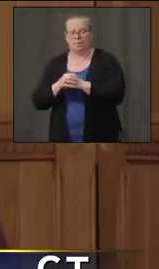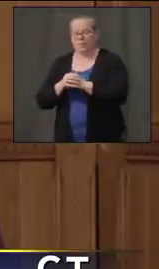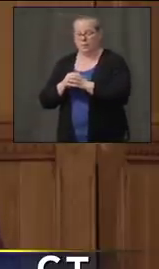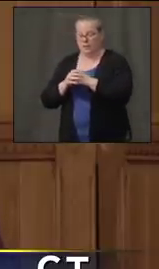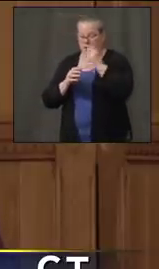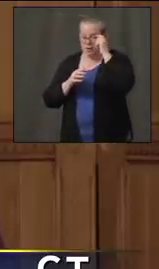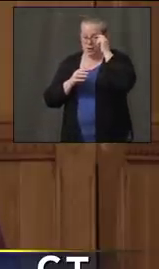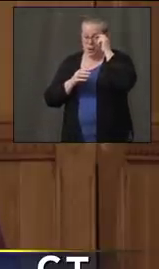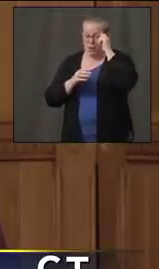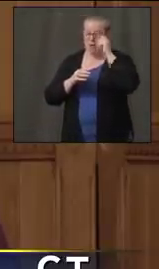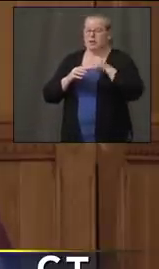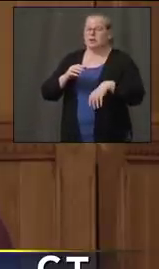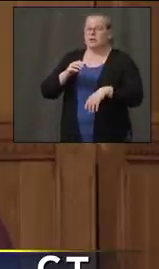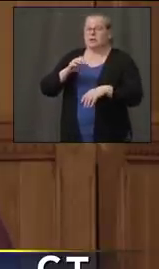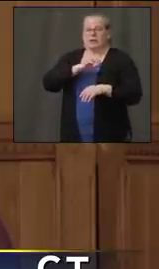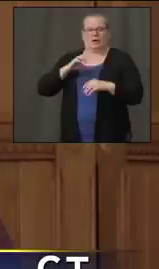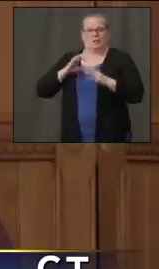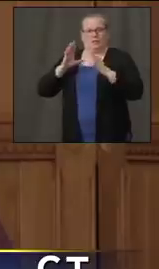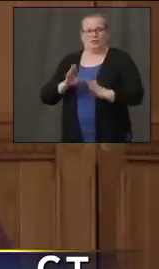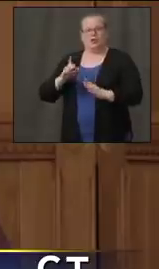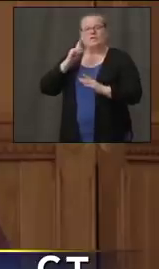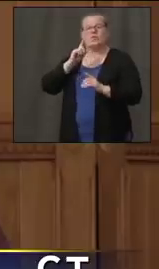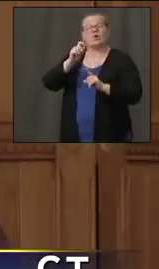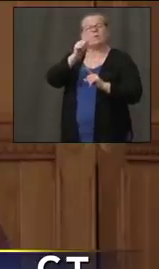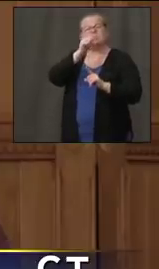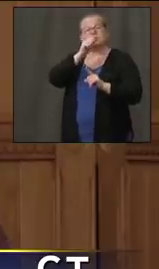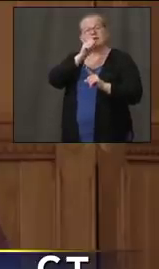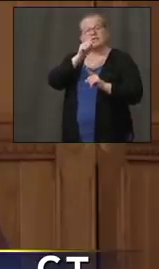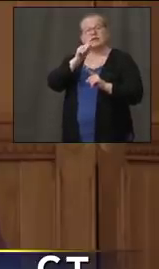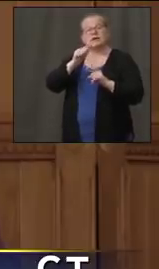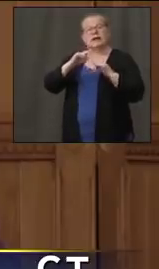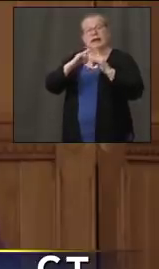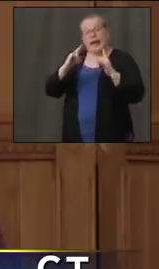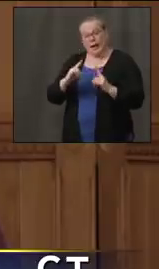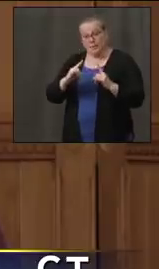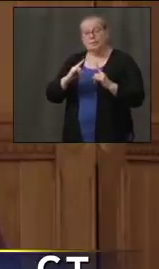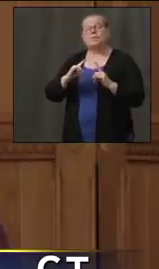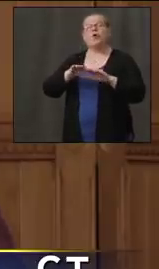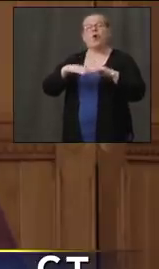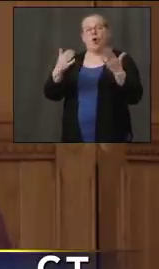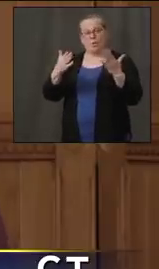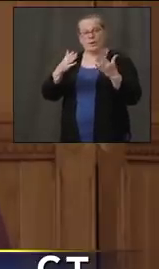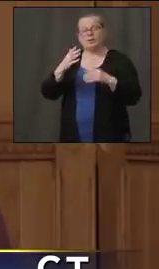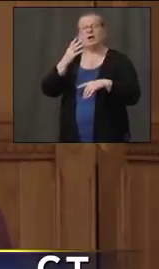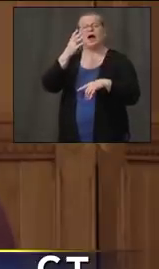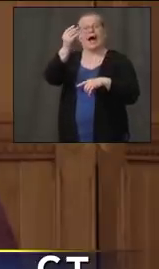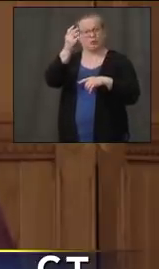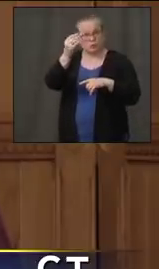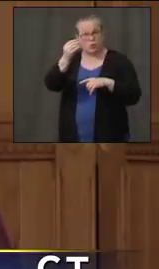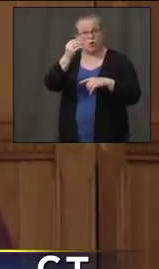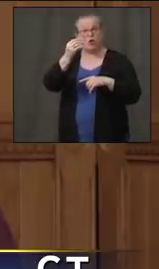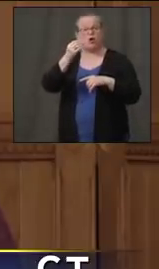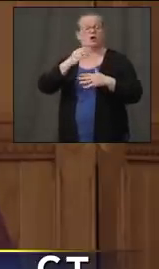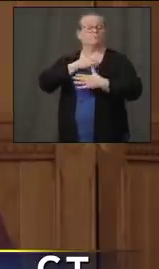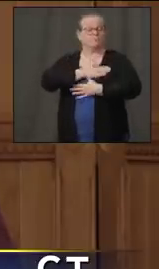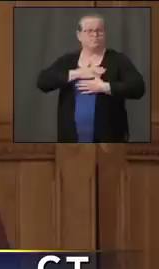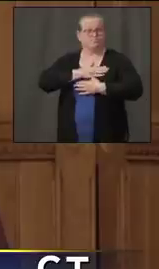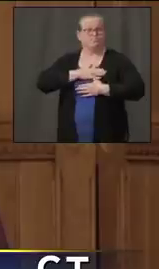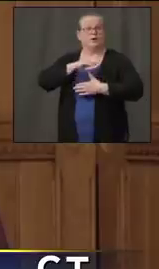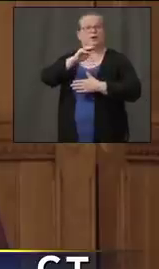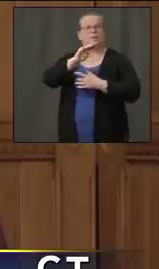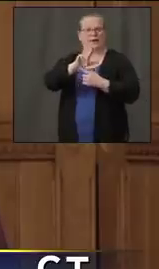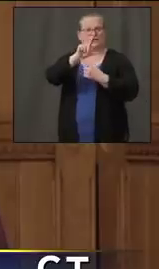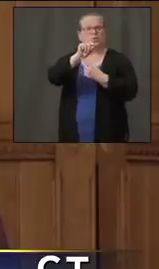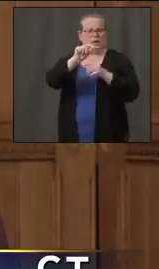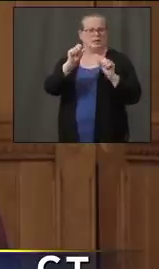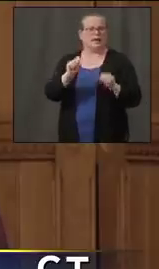campgrounds will be able to open with outdoor recreation on May 20th. So, as the governor's mentioned previously, outdoor recreation, especially as the